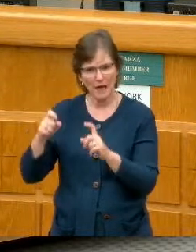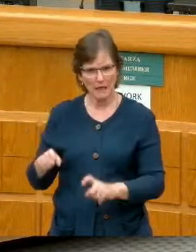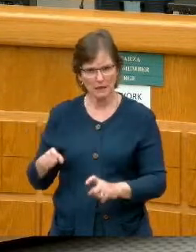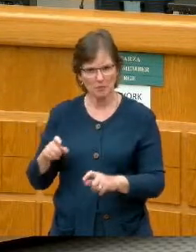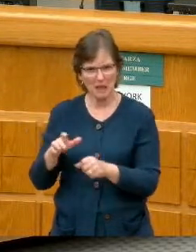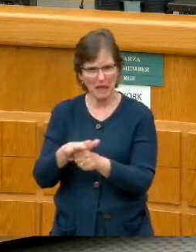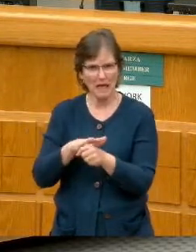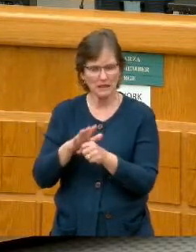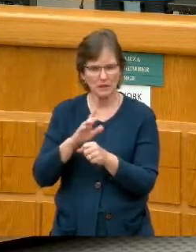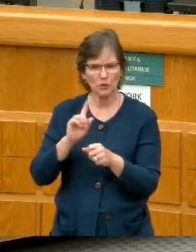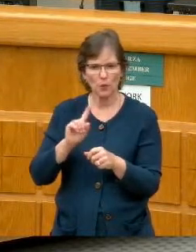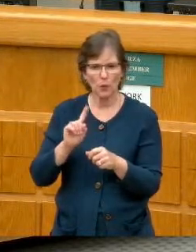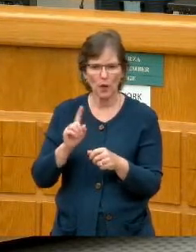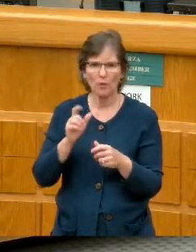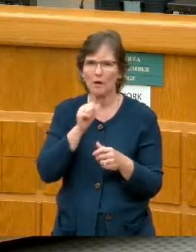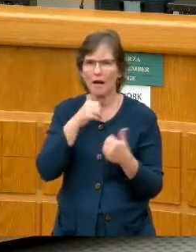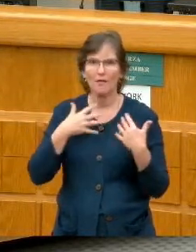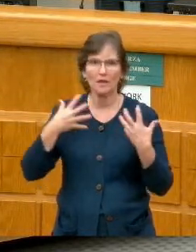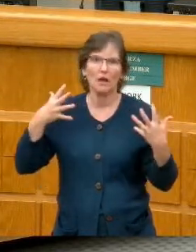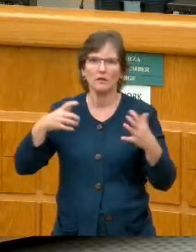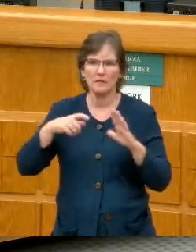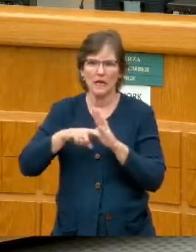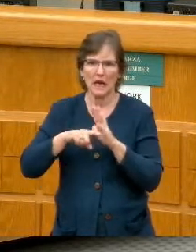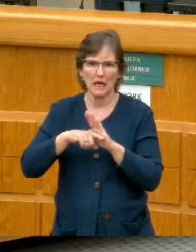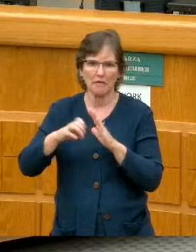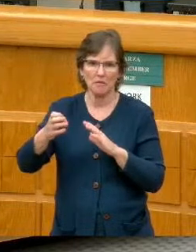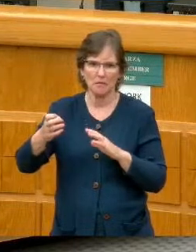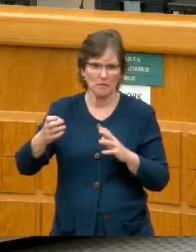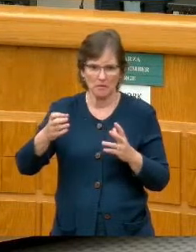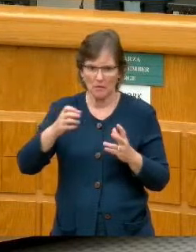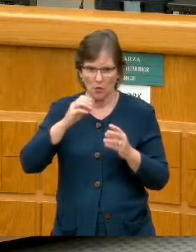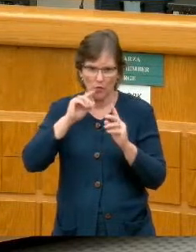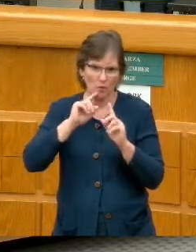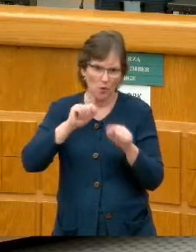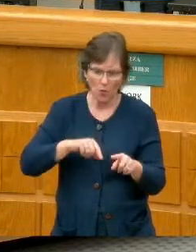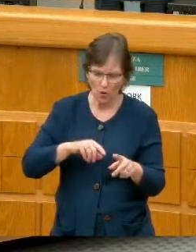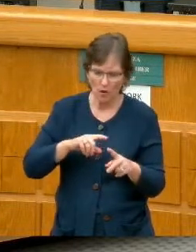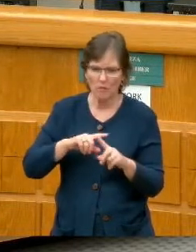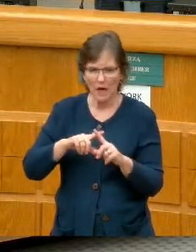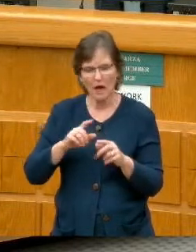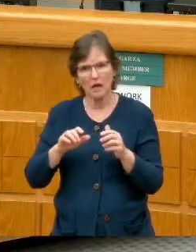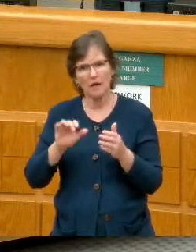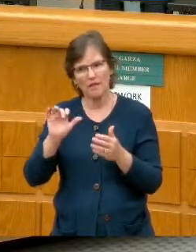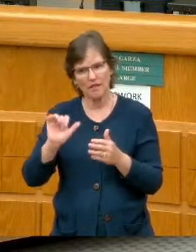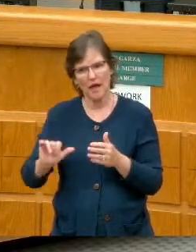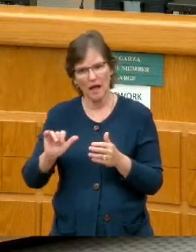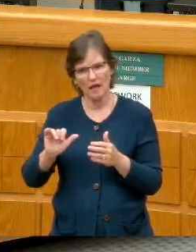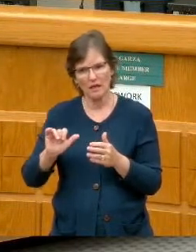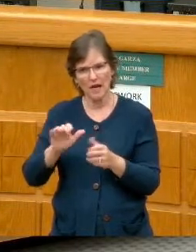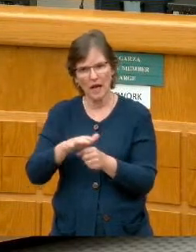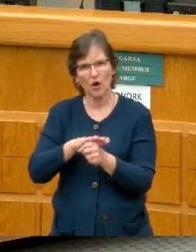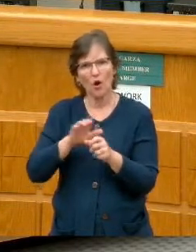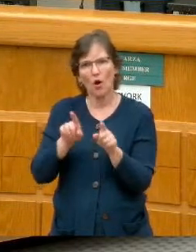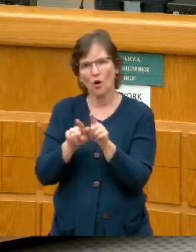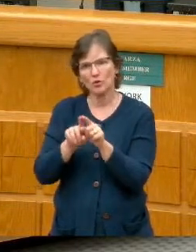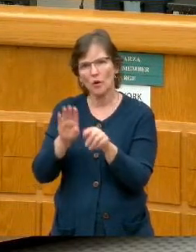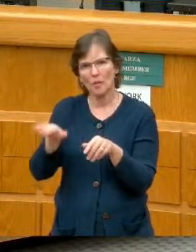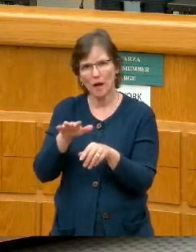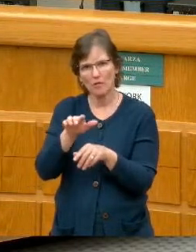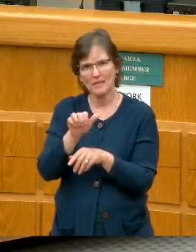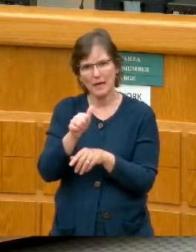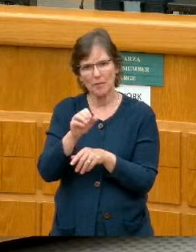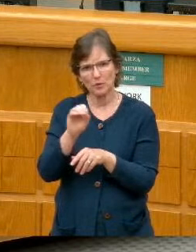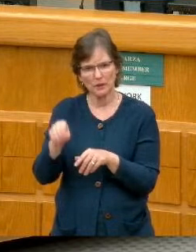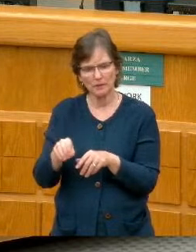at 8.2% positive. So somewhere between 6.9 and 10%. The important thing to notice is that if we compare back